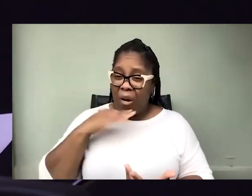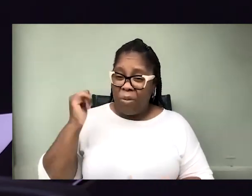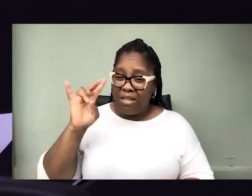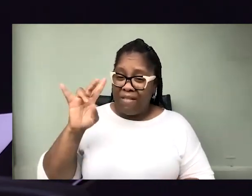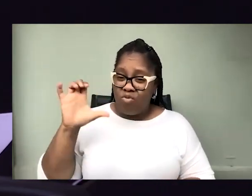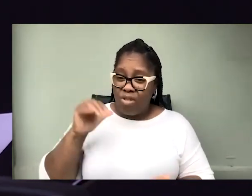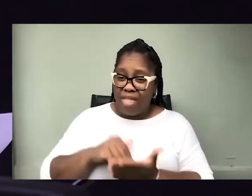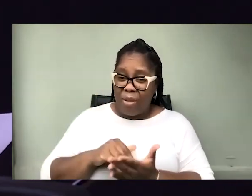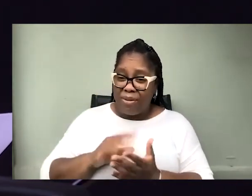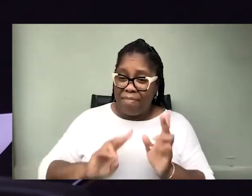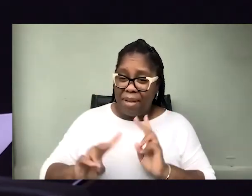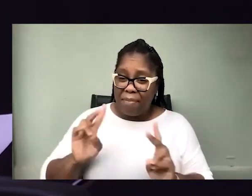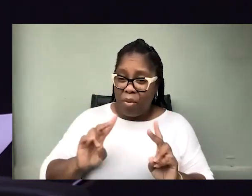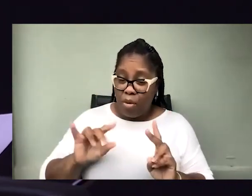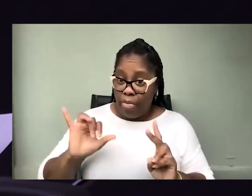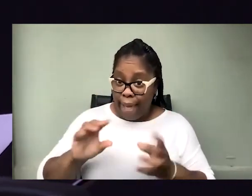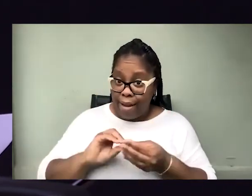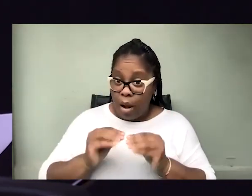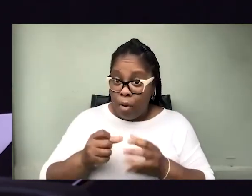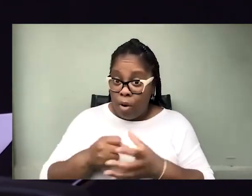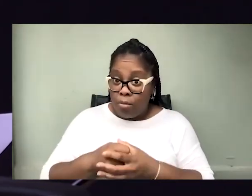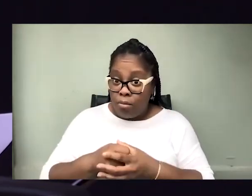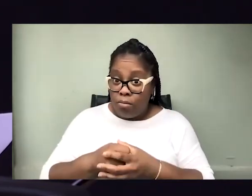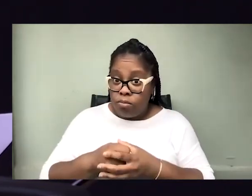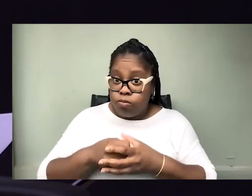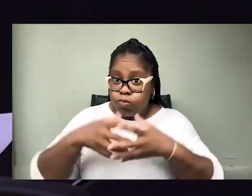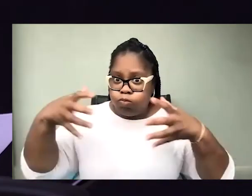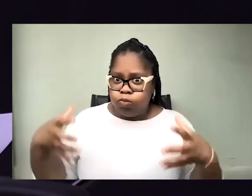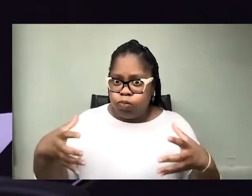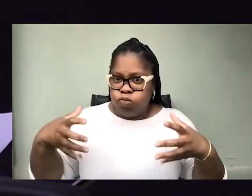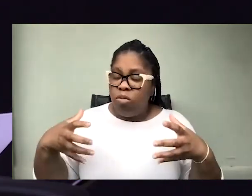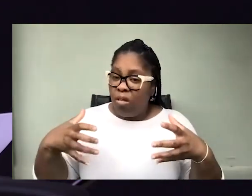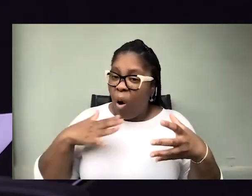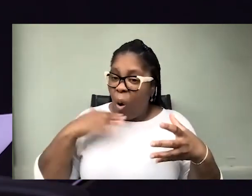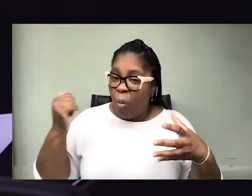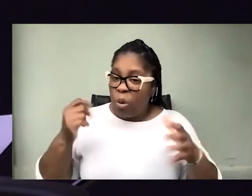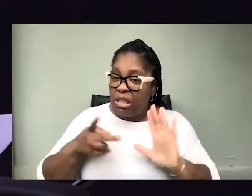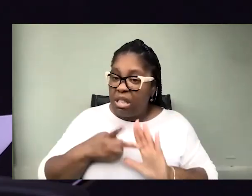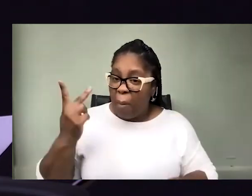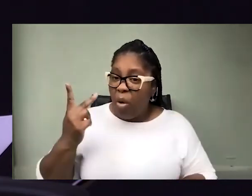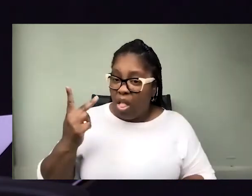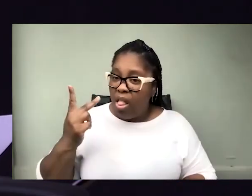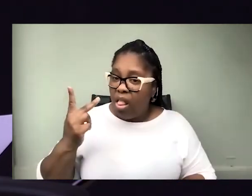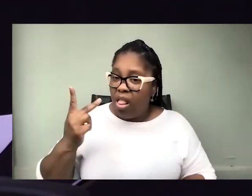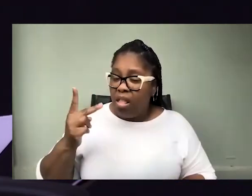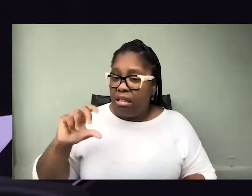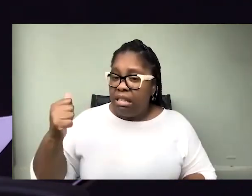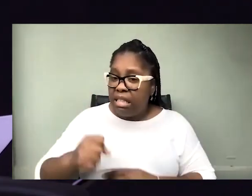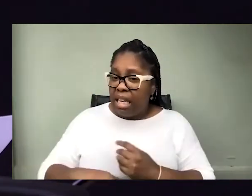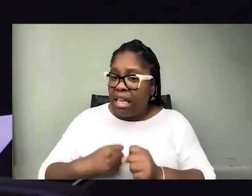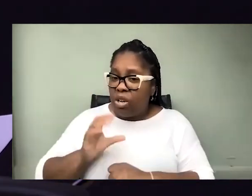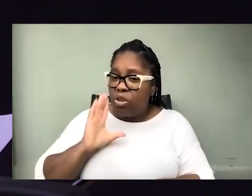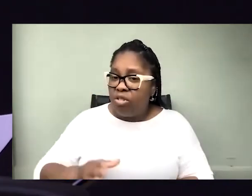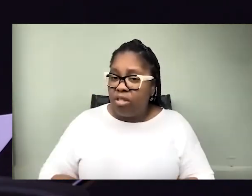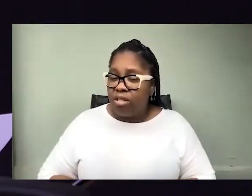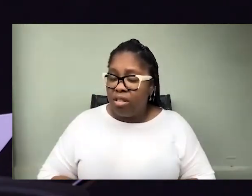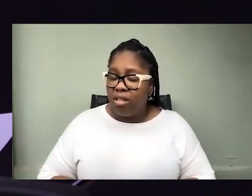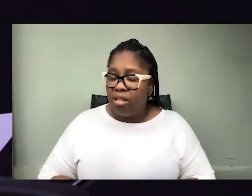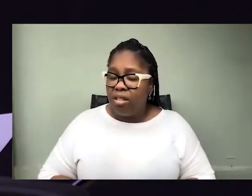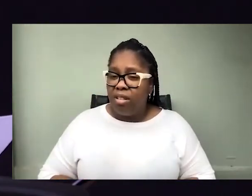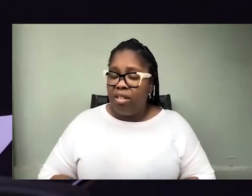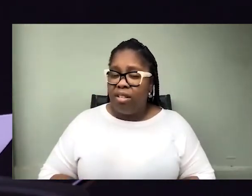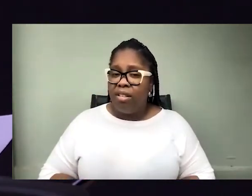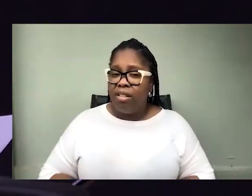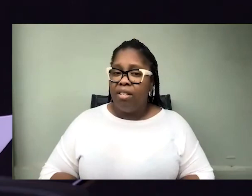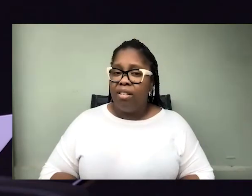number is expected to grow by almost 50% over the next 10 years. Not only are